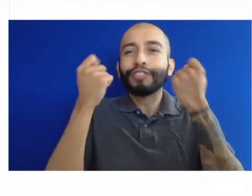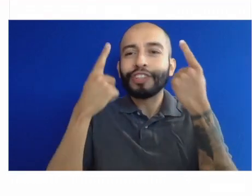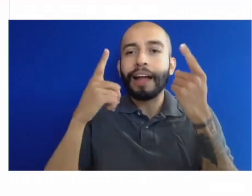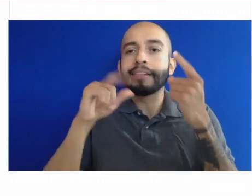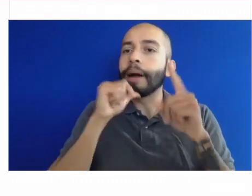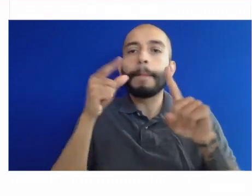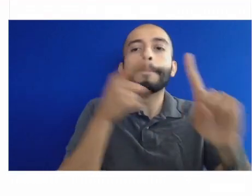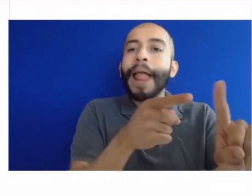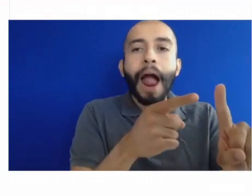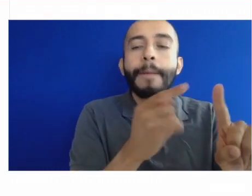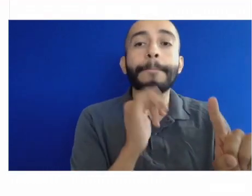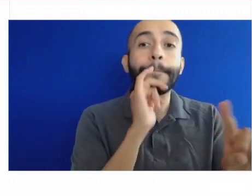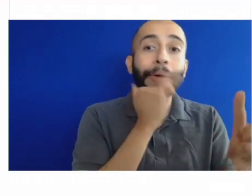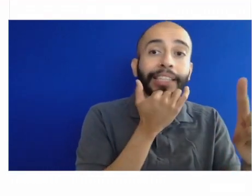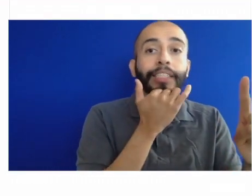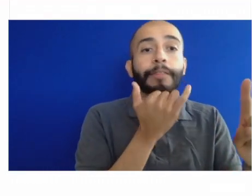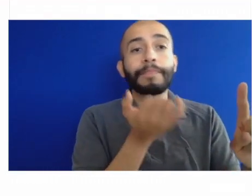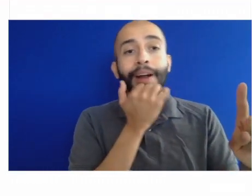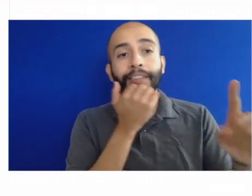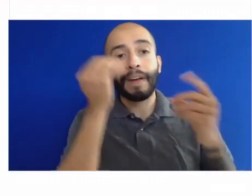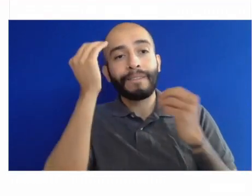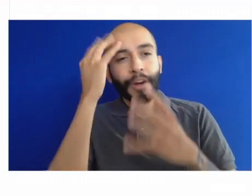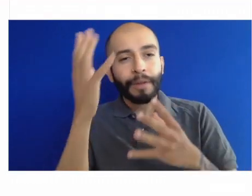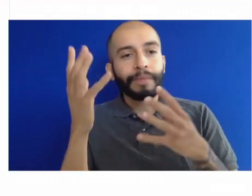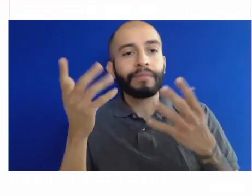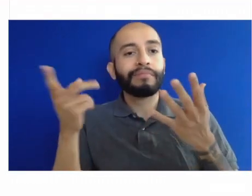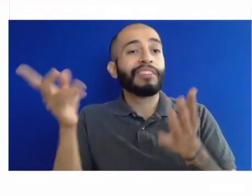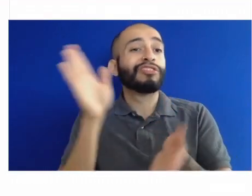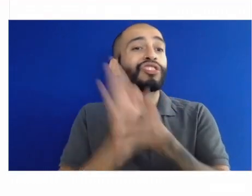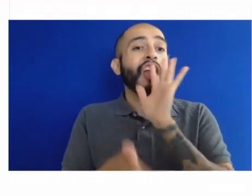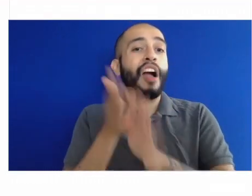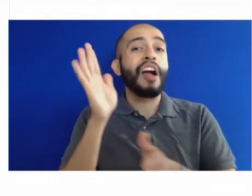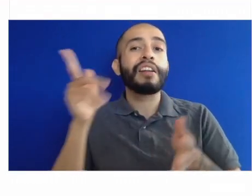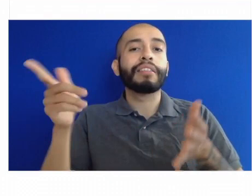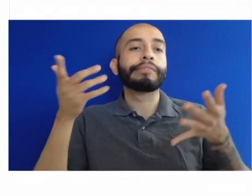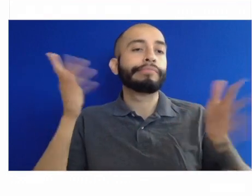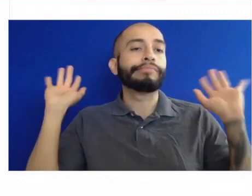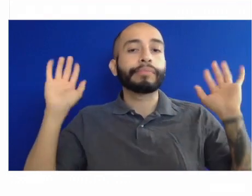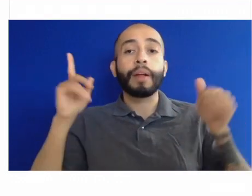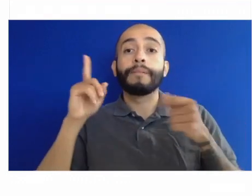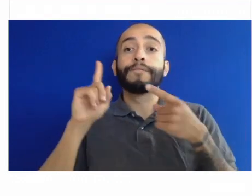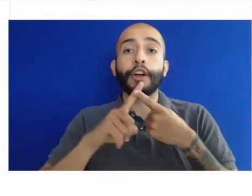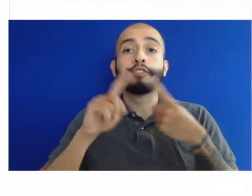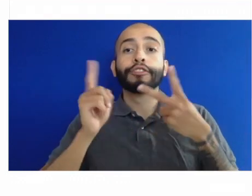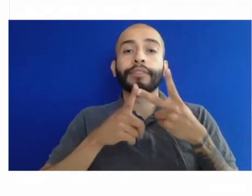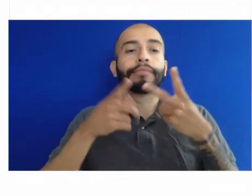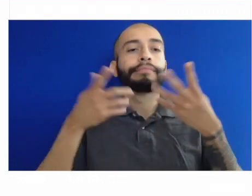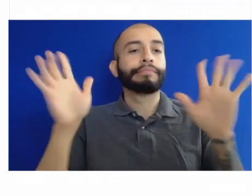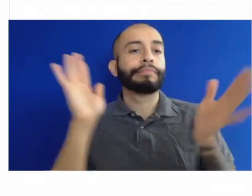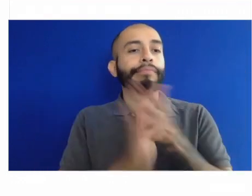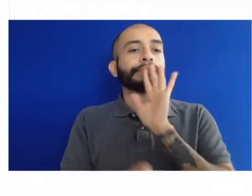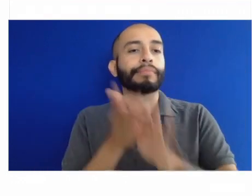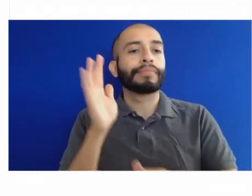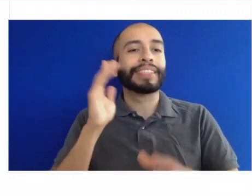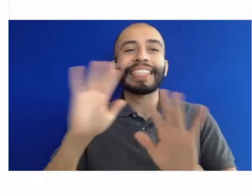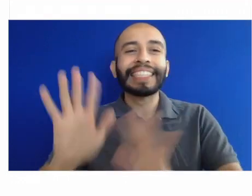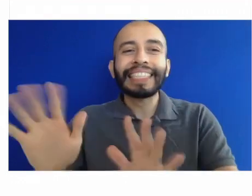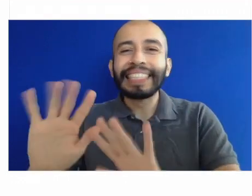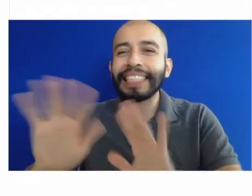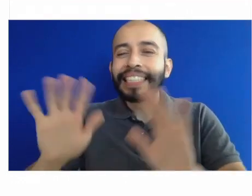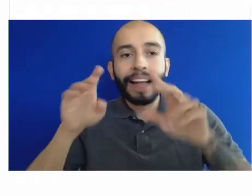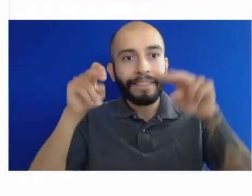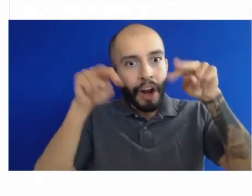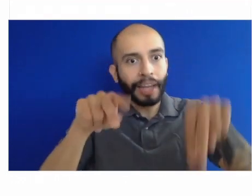with time. If you go back to the 1918 influenza pandemic, and I grant you it was a very different time in the world in terms of information